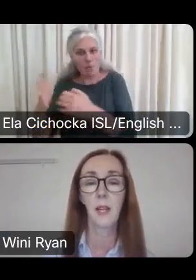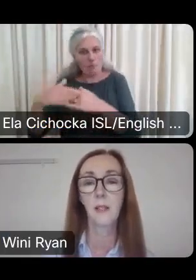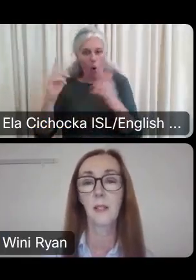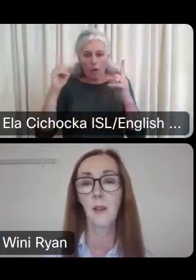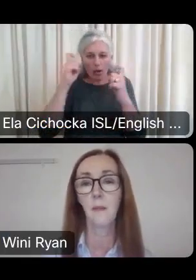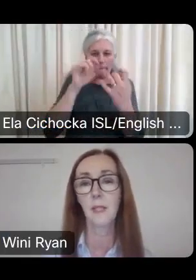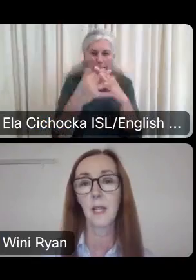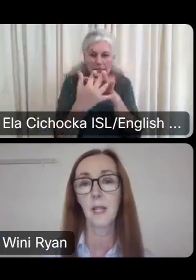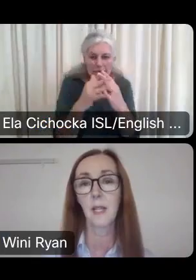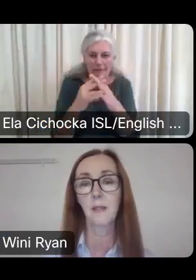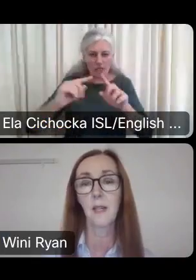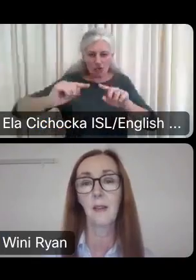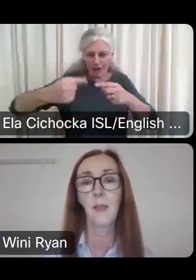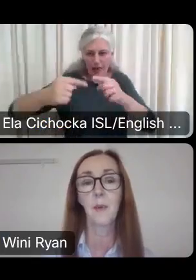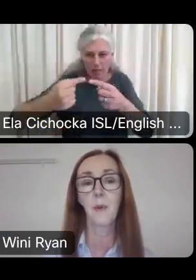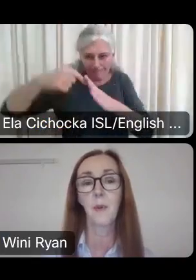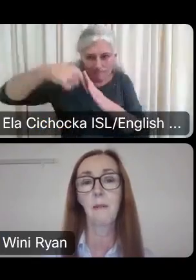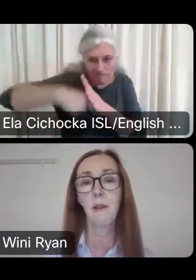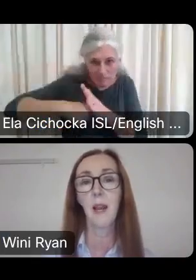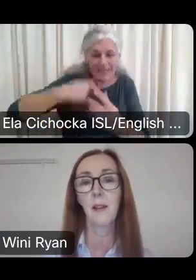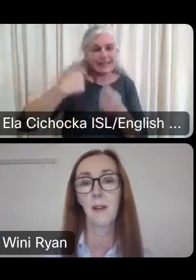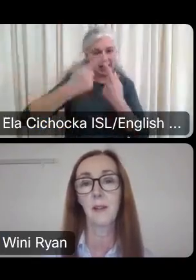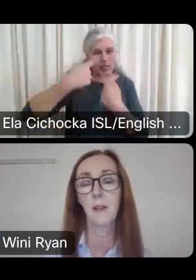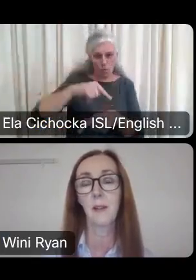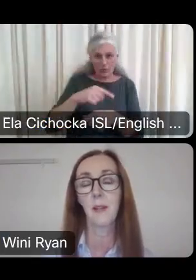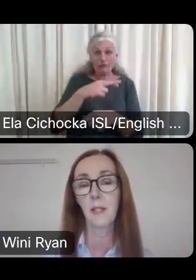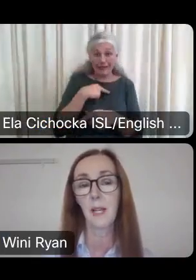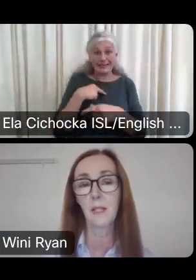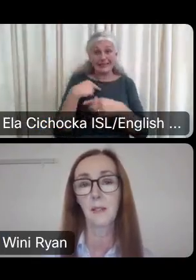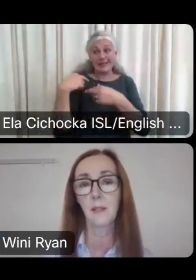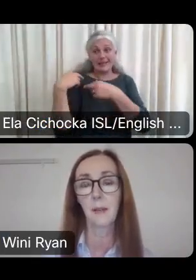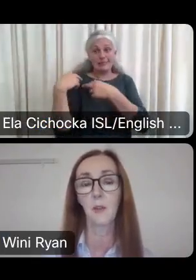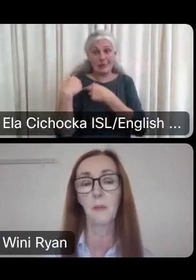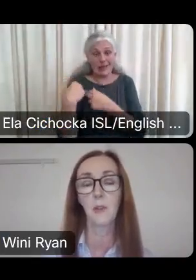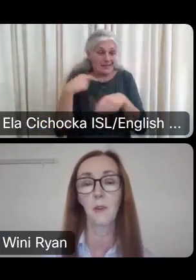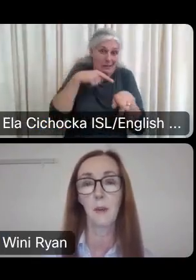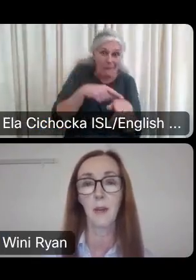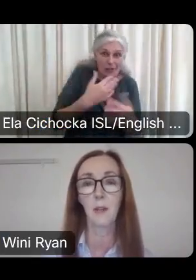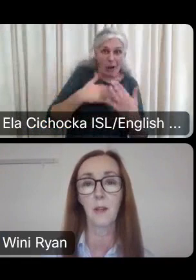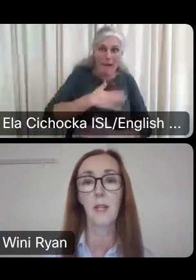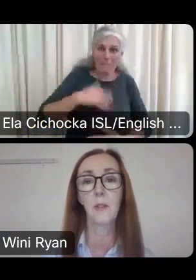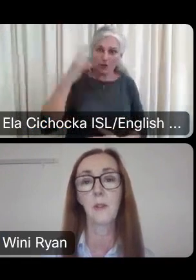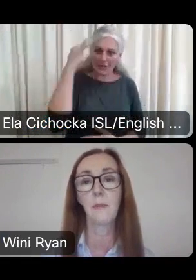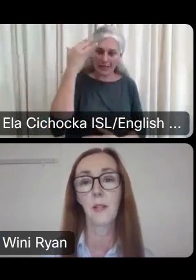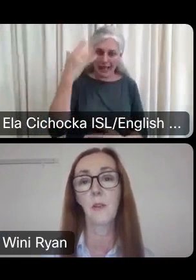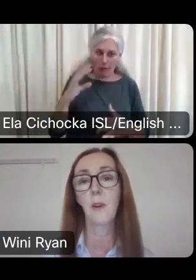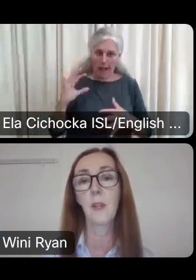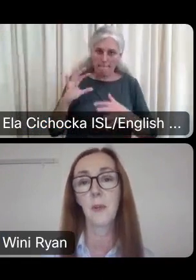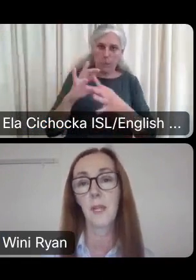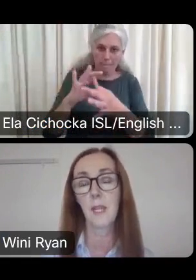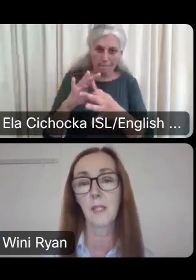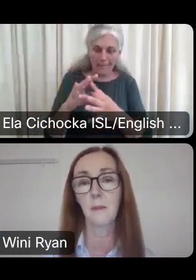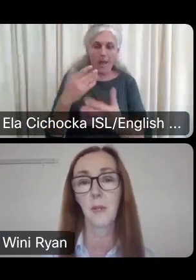and challenging the conversation is, the more we rely on emotional intelligence. And I'm going to be talking about it through the filter